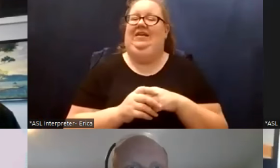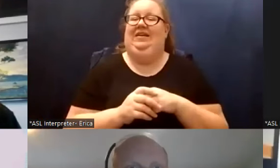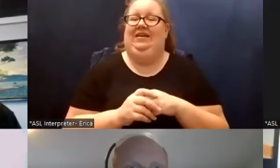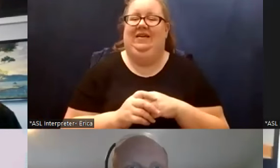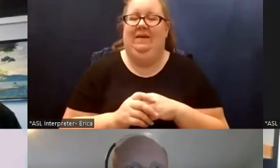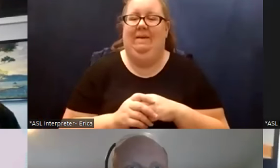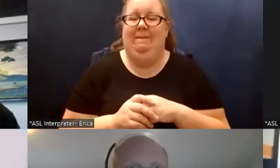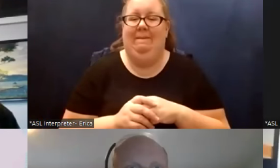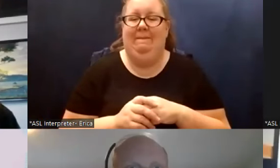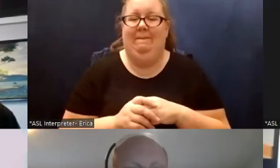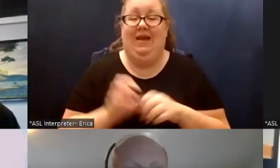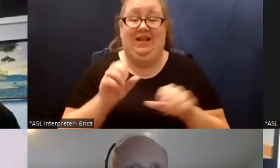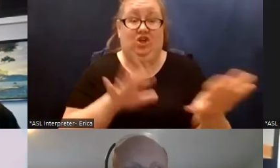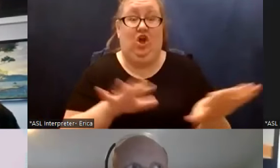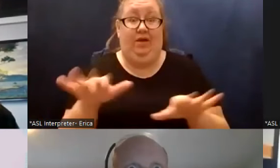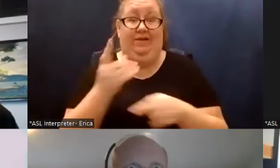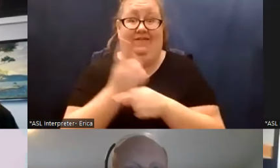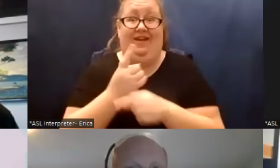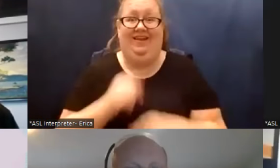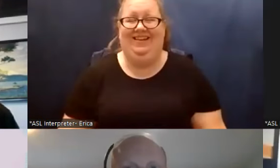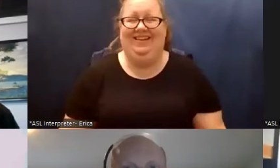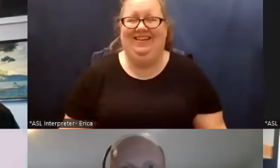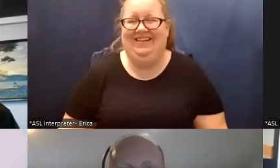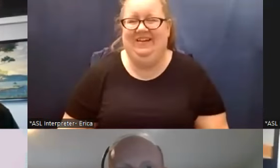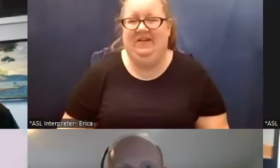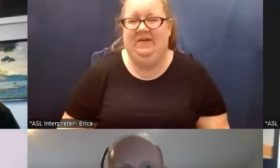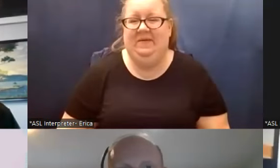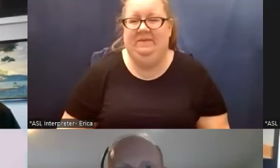So cunning, isn't it?